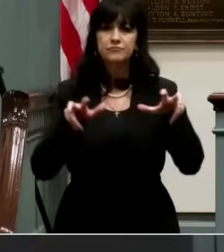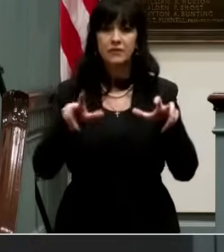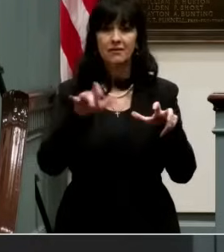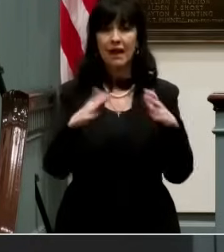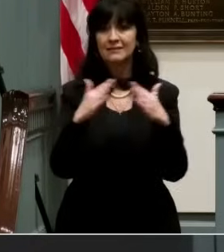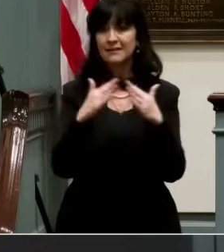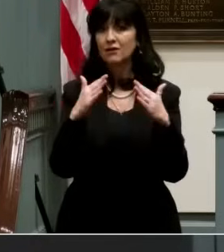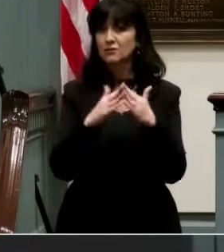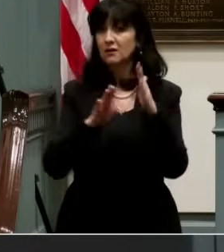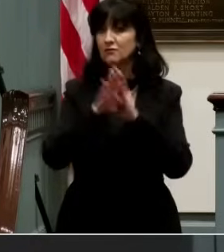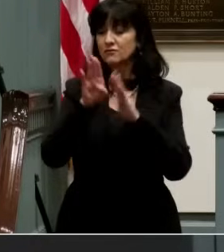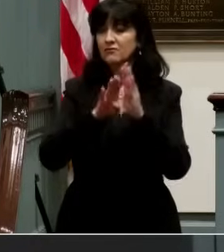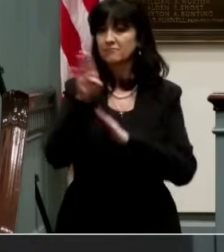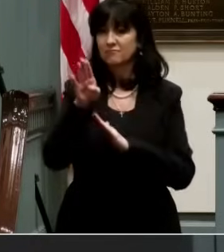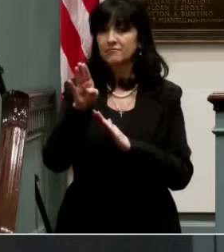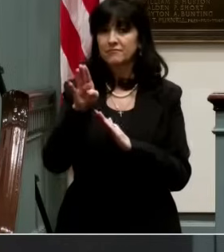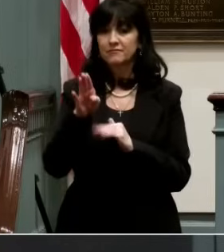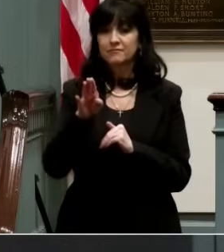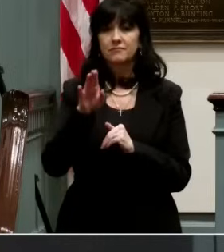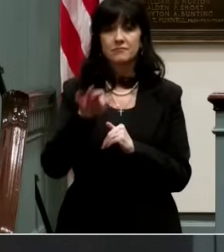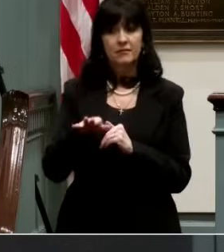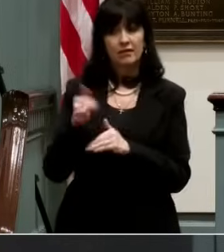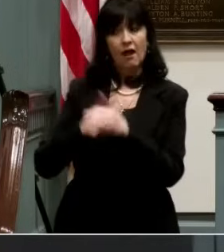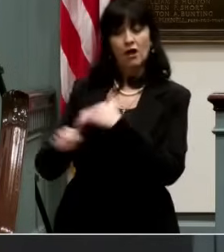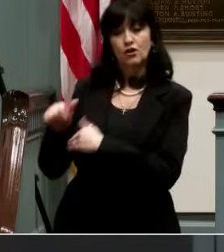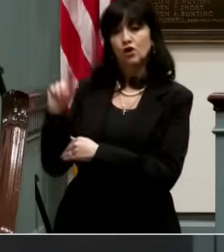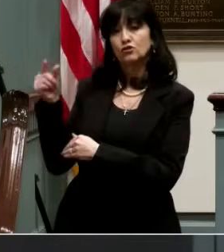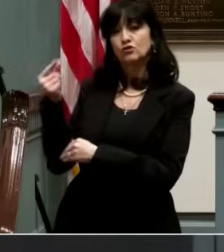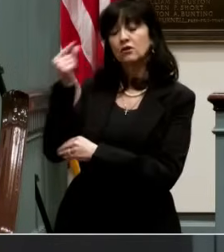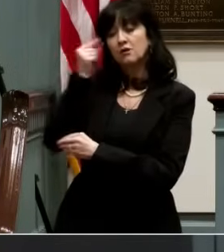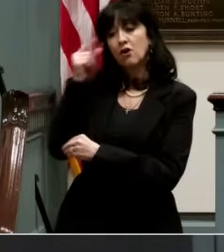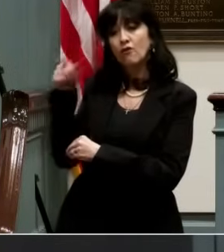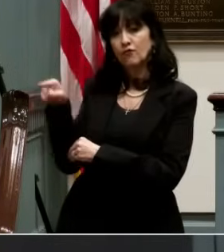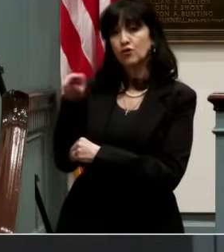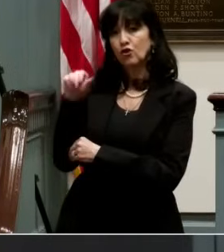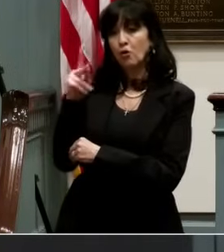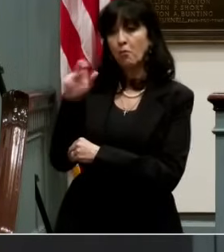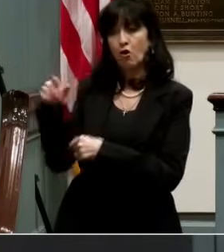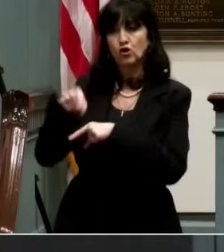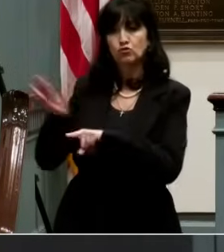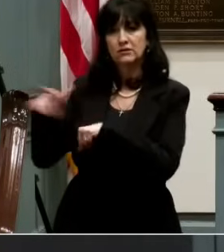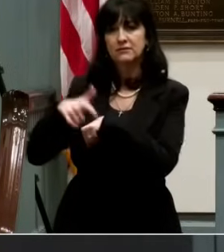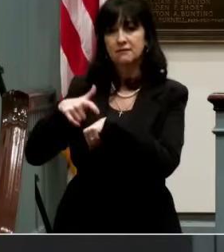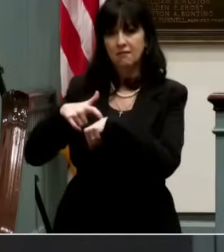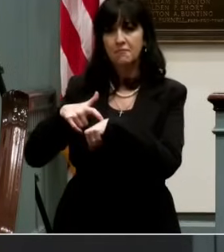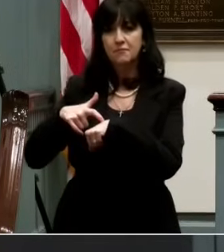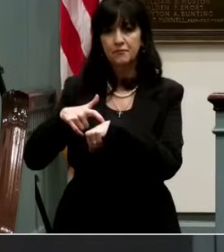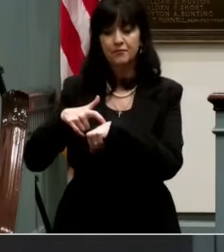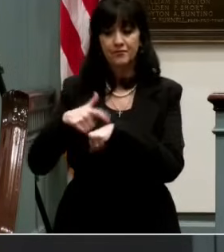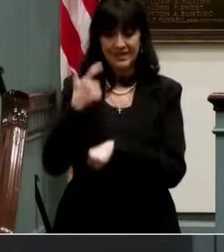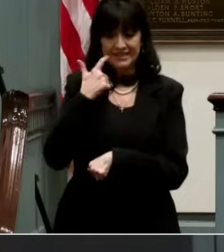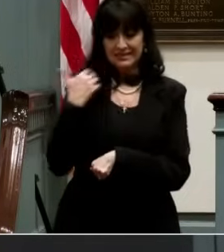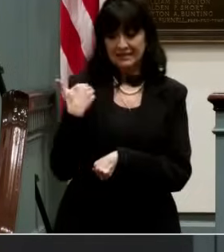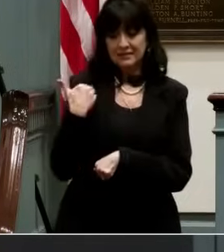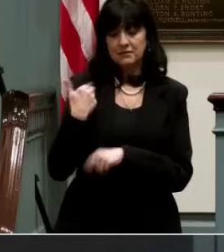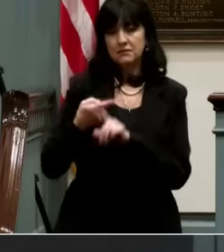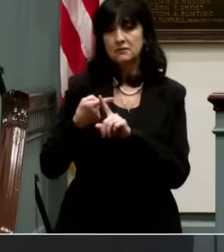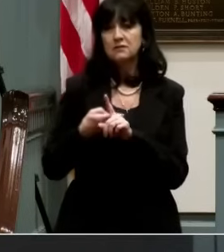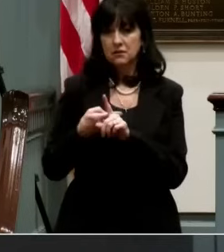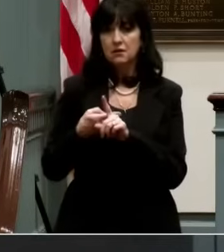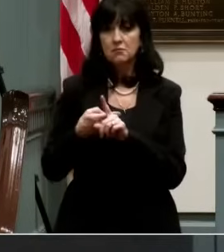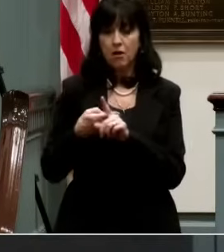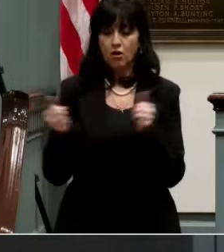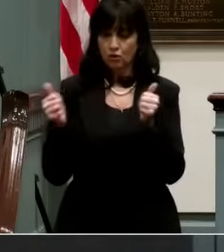district, something that was improved under Governor Markell's tenure. And just last month, alongside